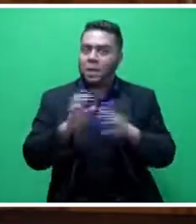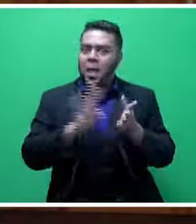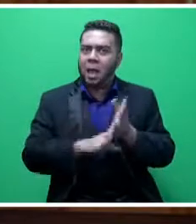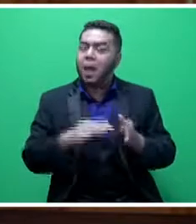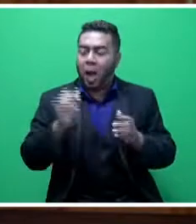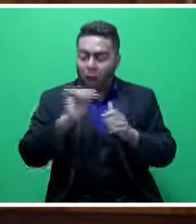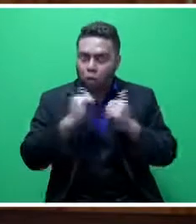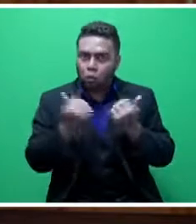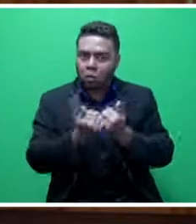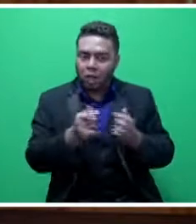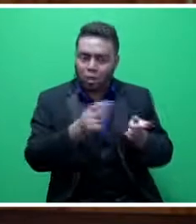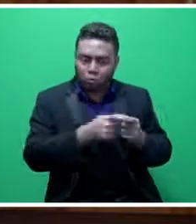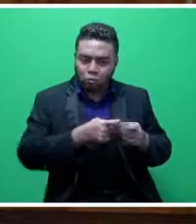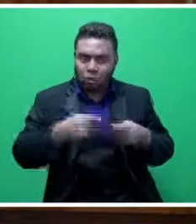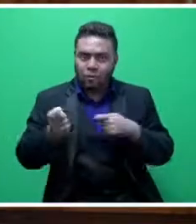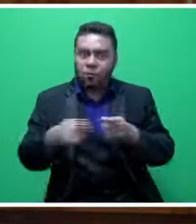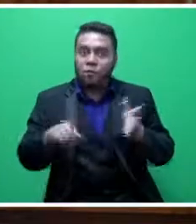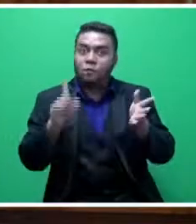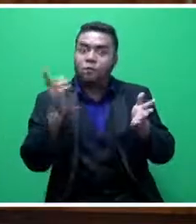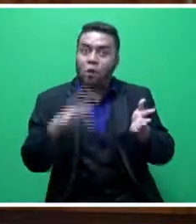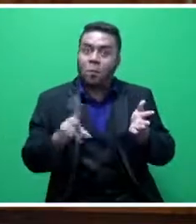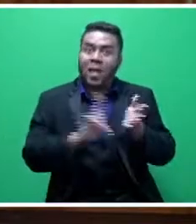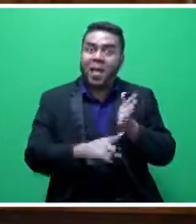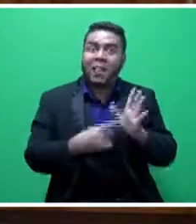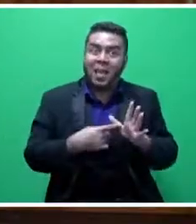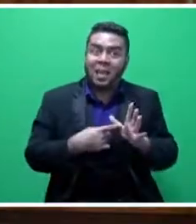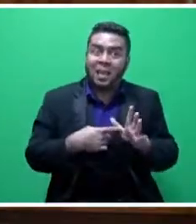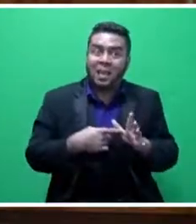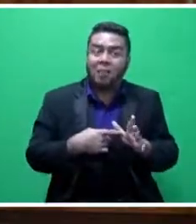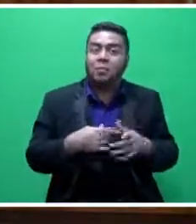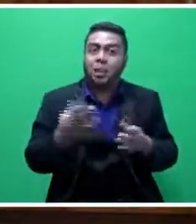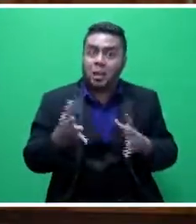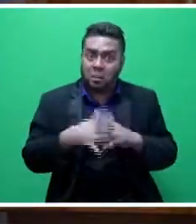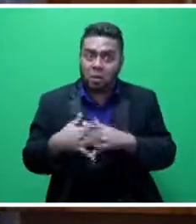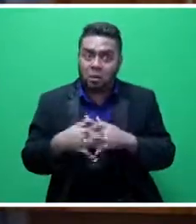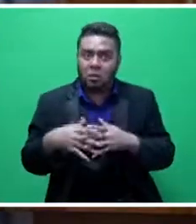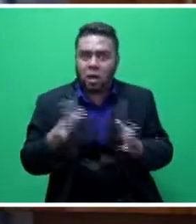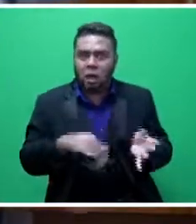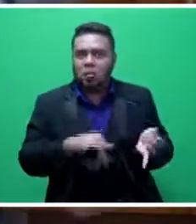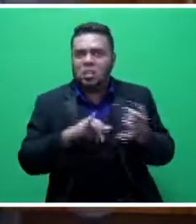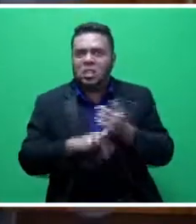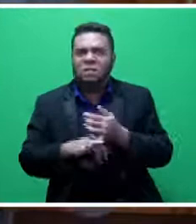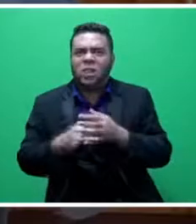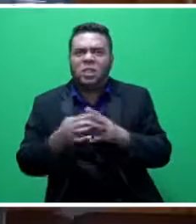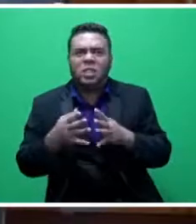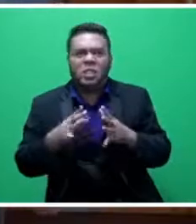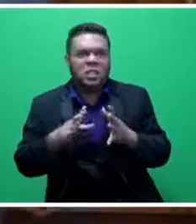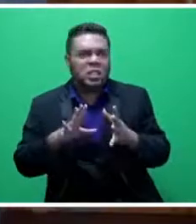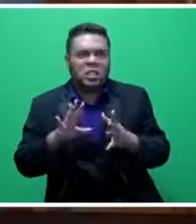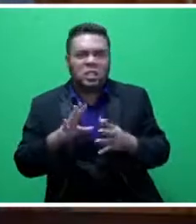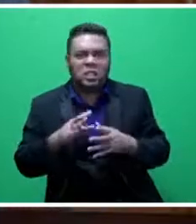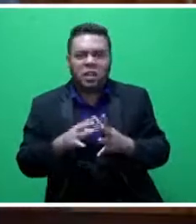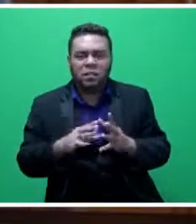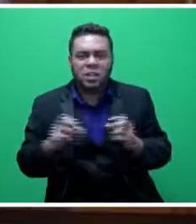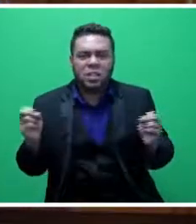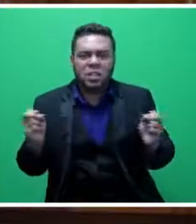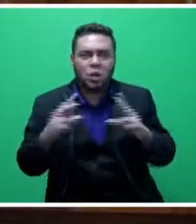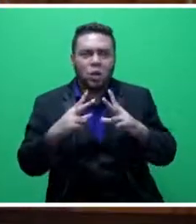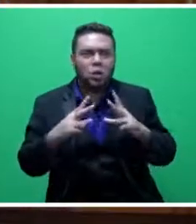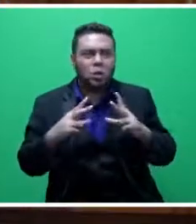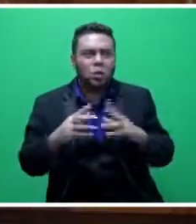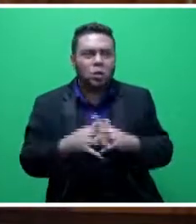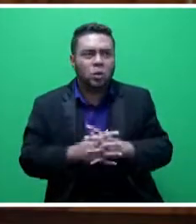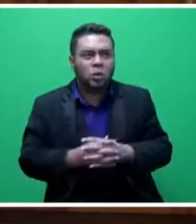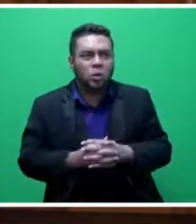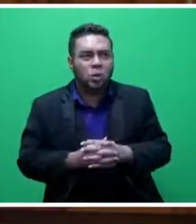move our trade commission from LA to San Francisco. San Francisco is where you have the Silicon Valley. There's a lot more opportunities for our businesses,